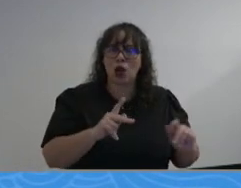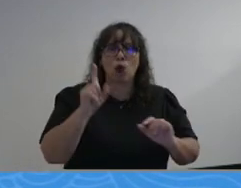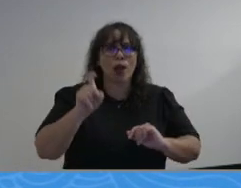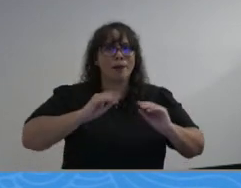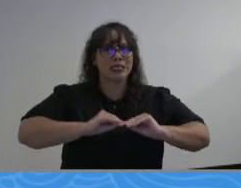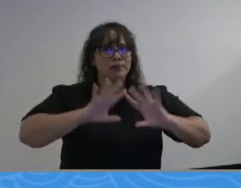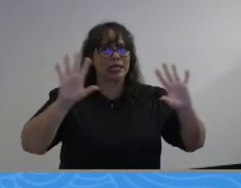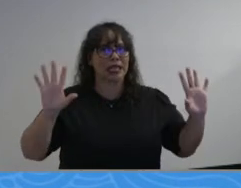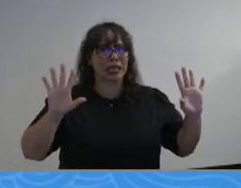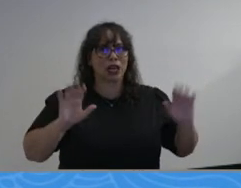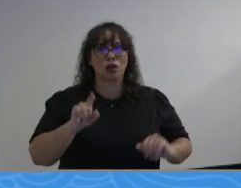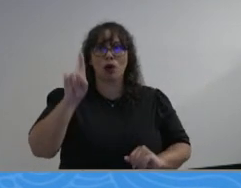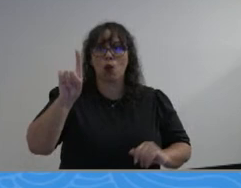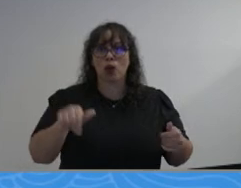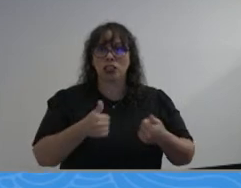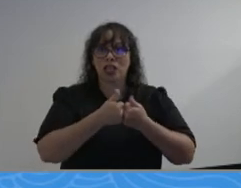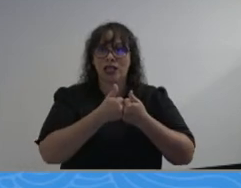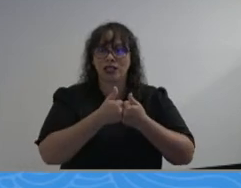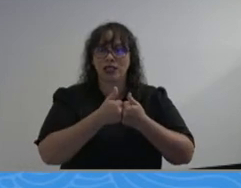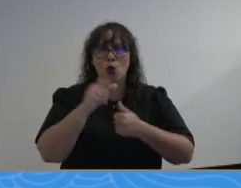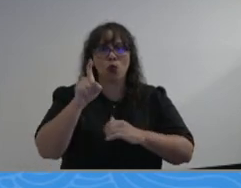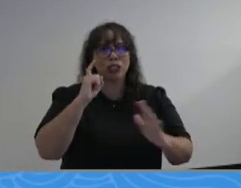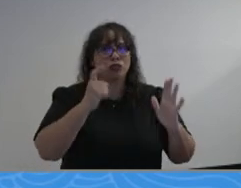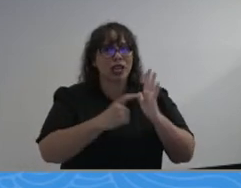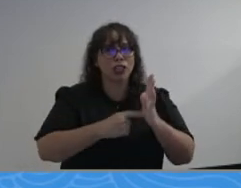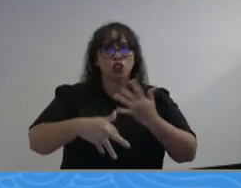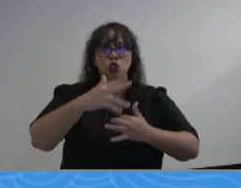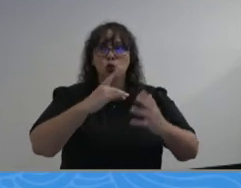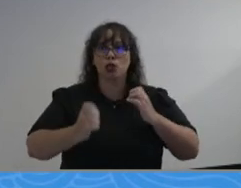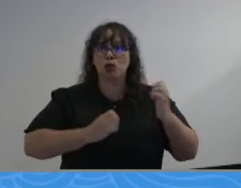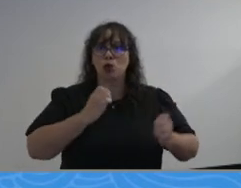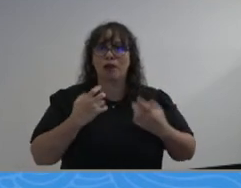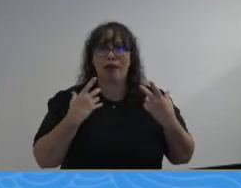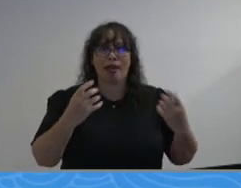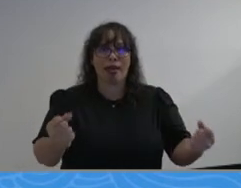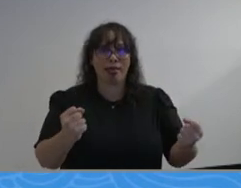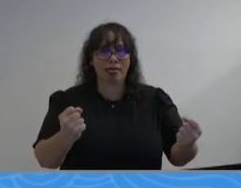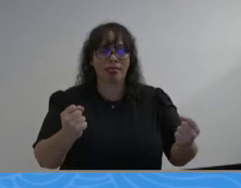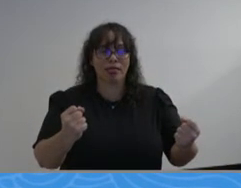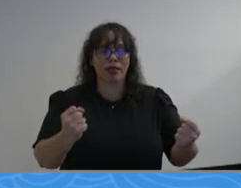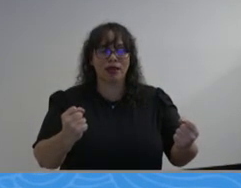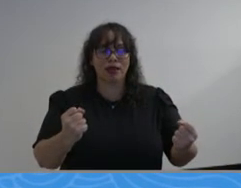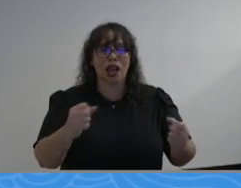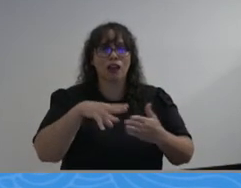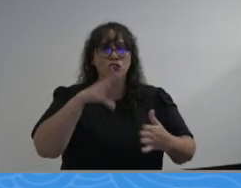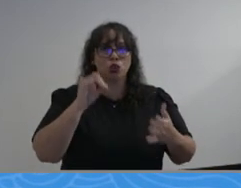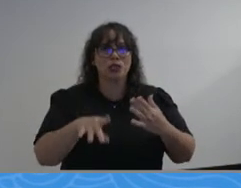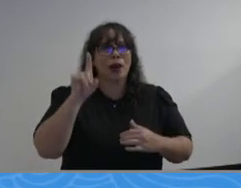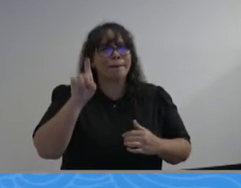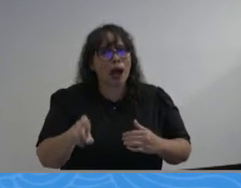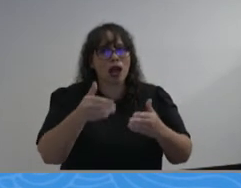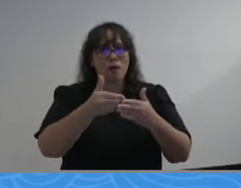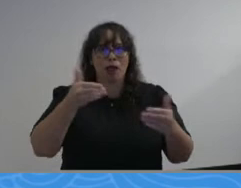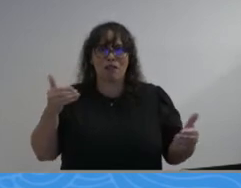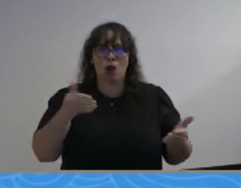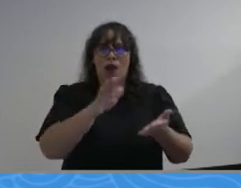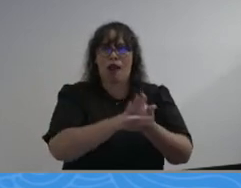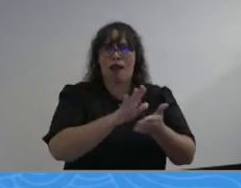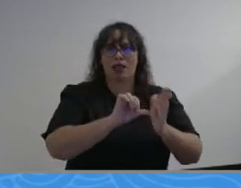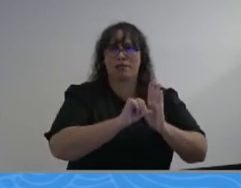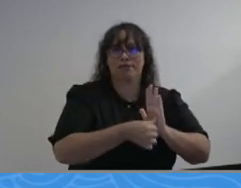challenge. We must recognize the social, emotional health and well-being of our students must come before the academic